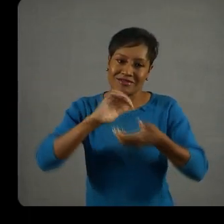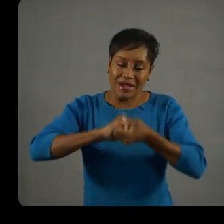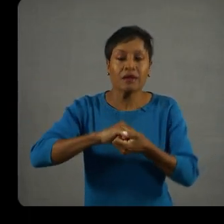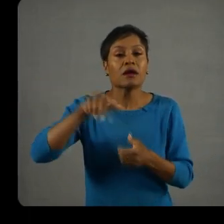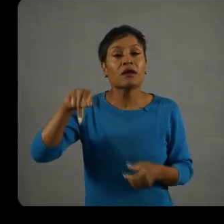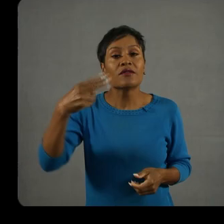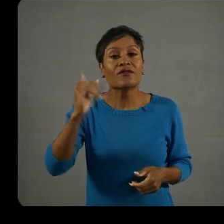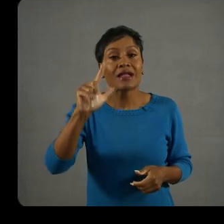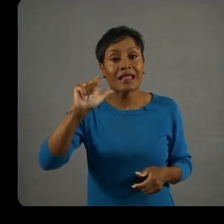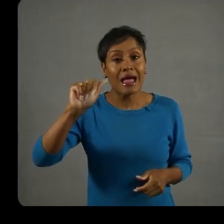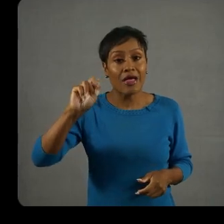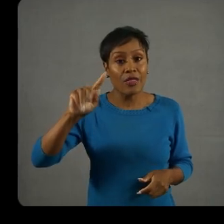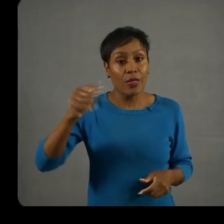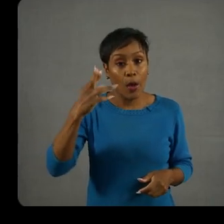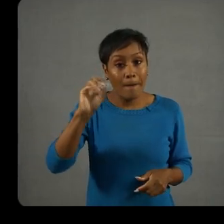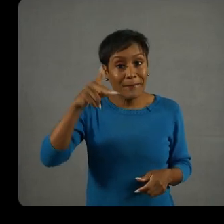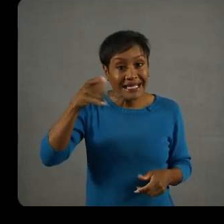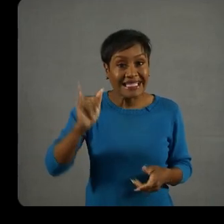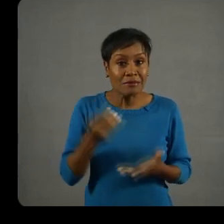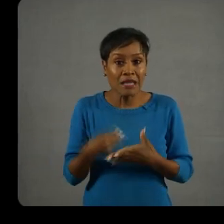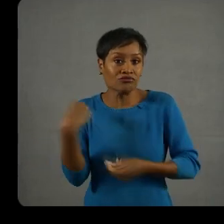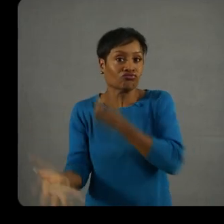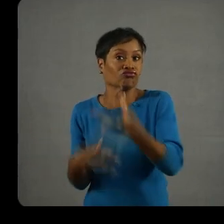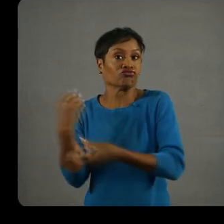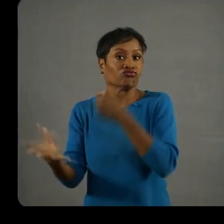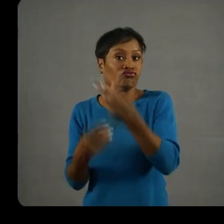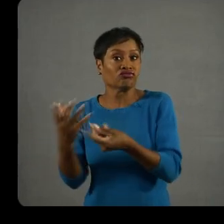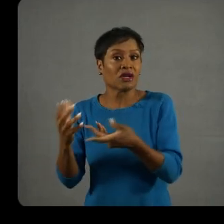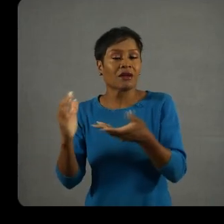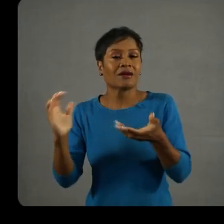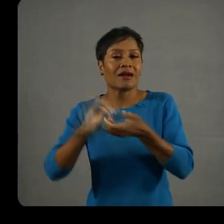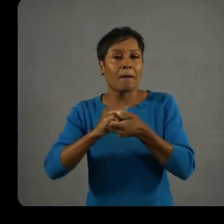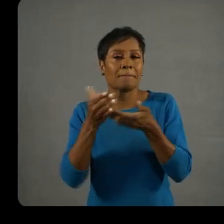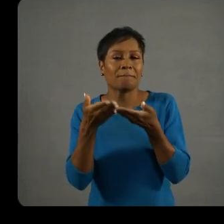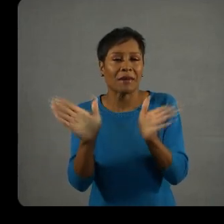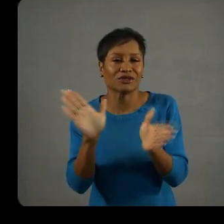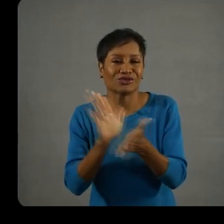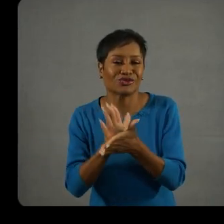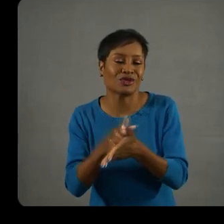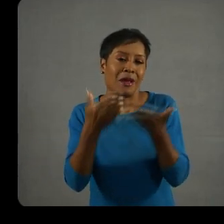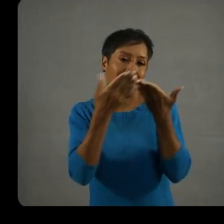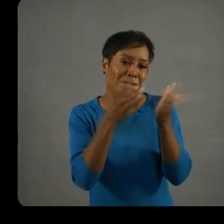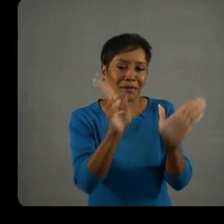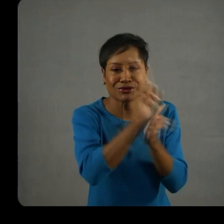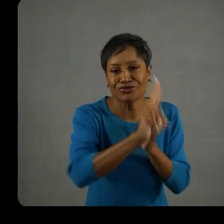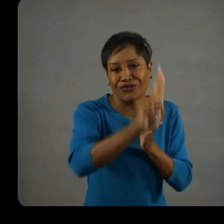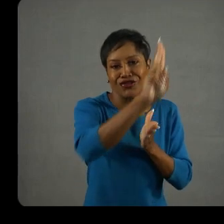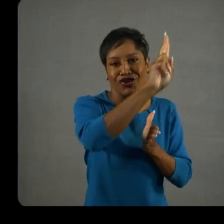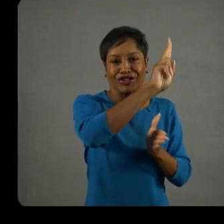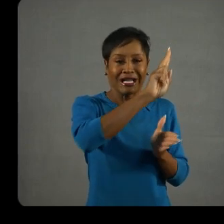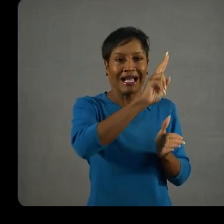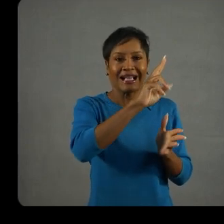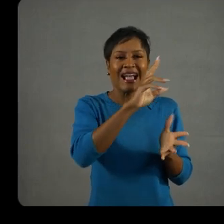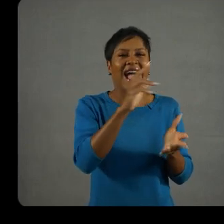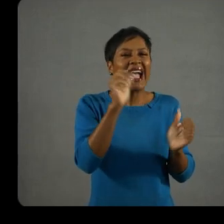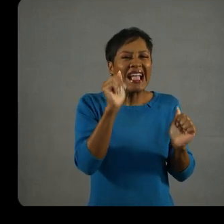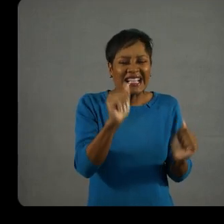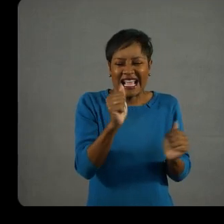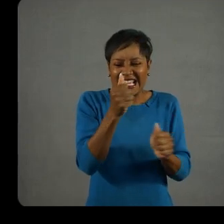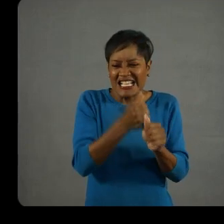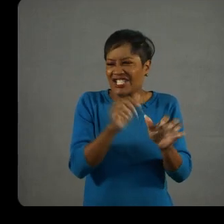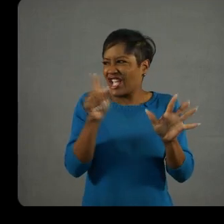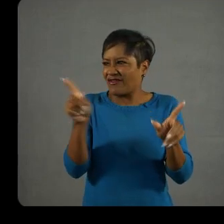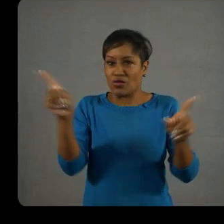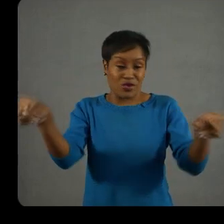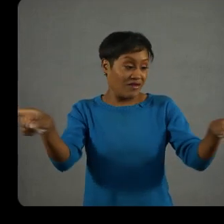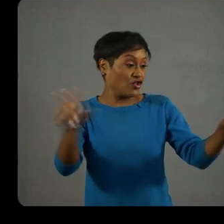philanthropy is the table that can convene public schools, public universities, and it can convene each and every